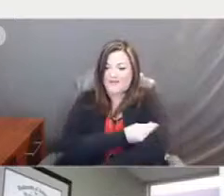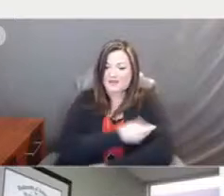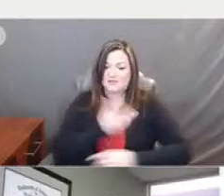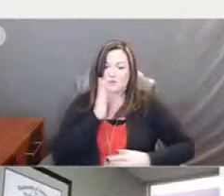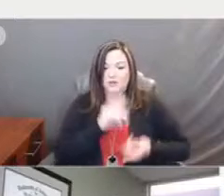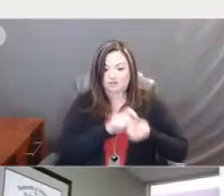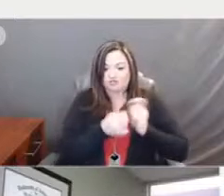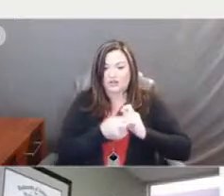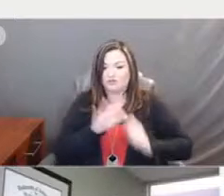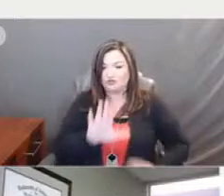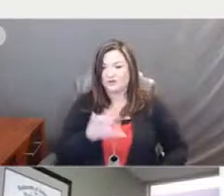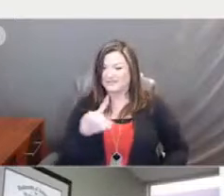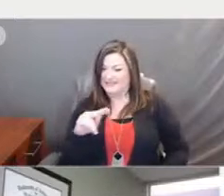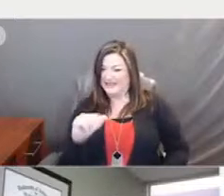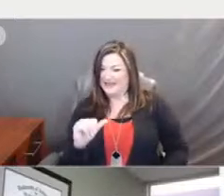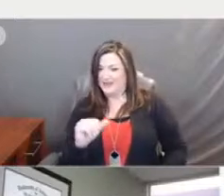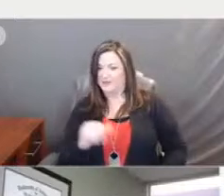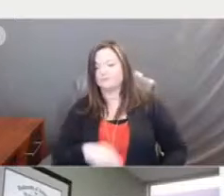There's really no